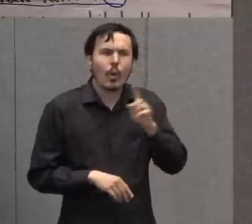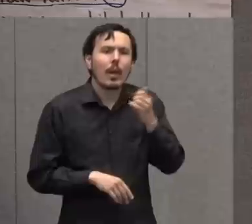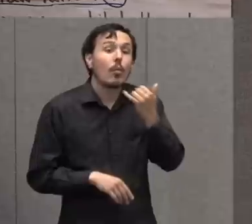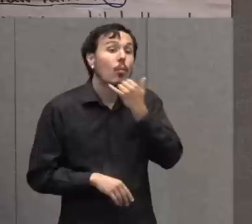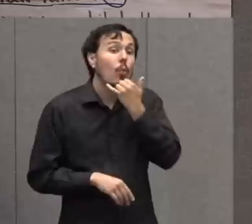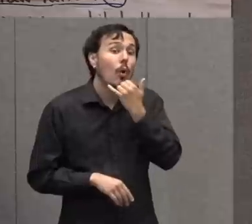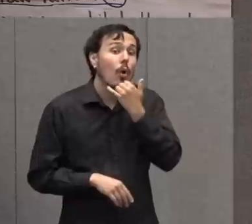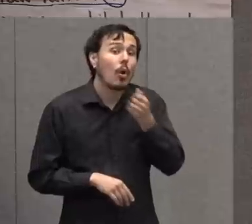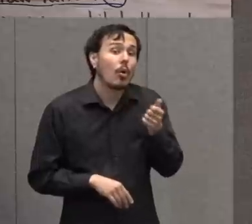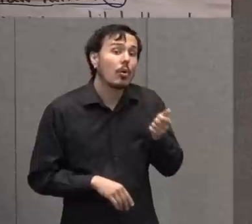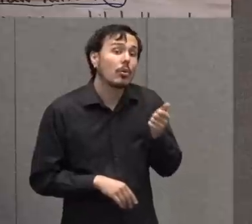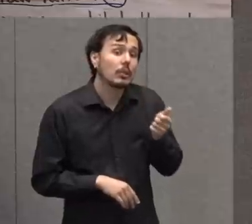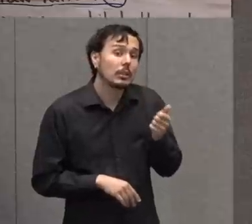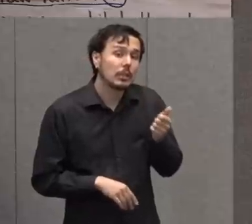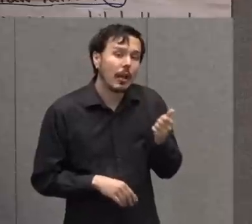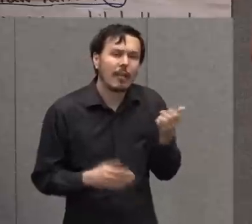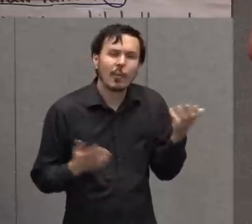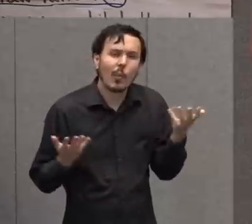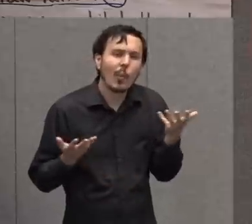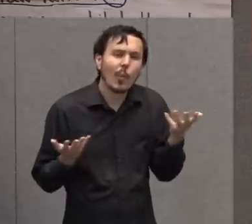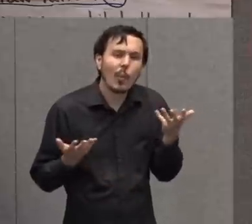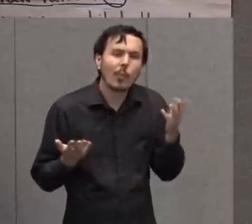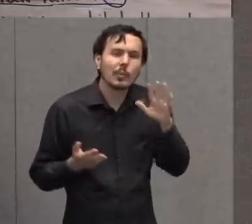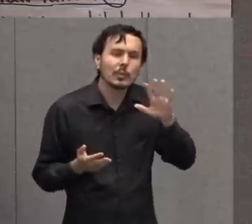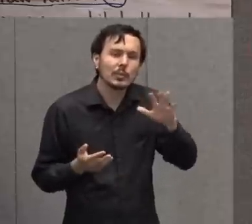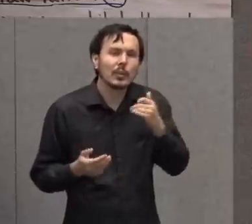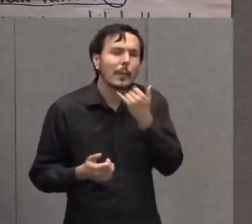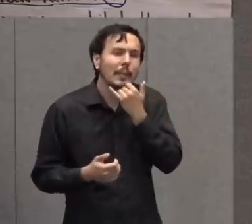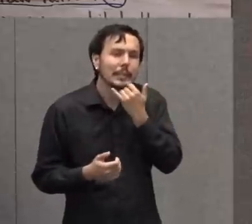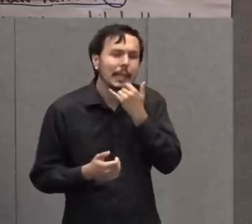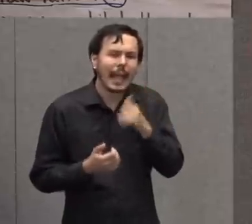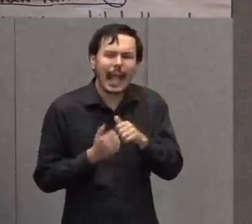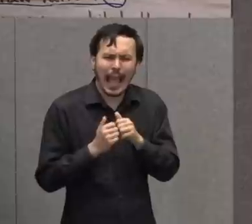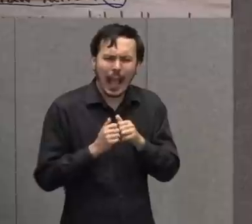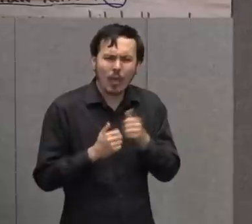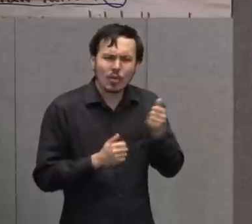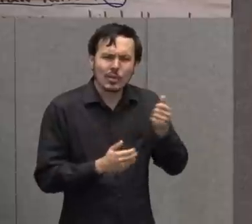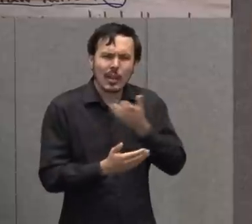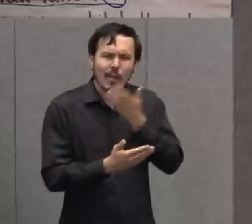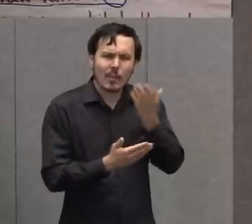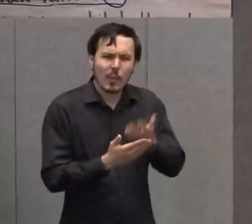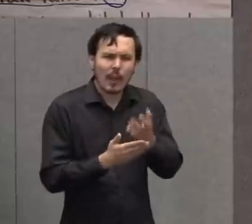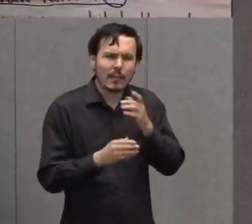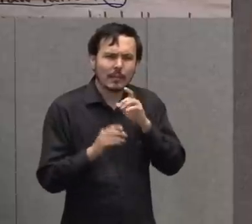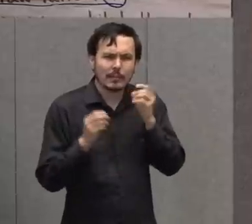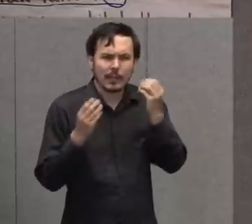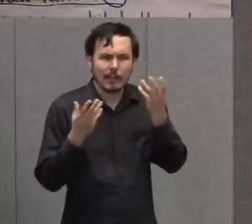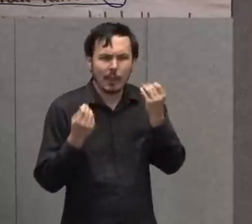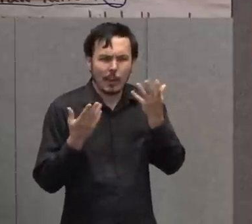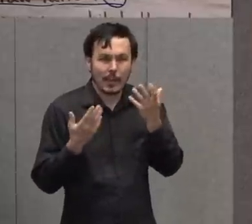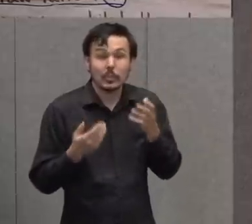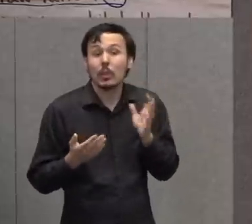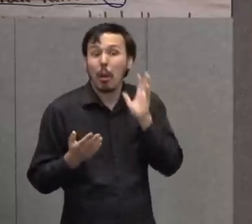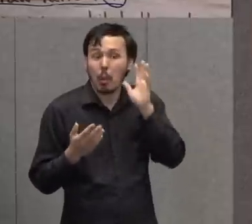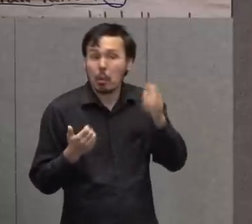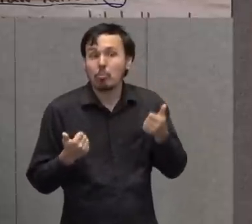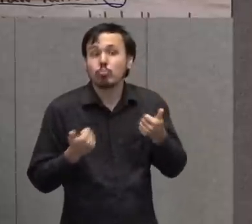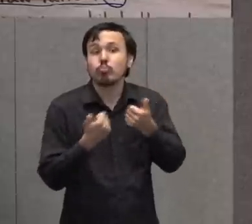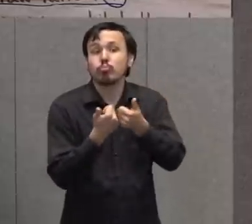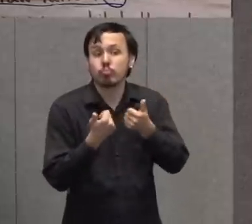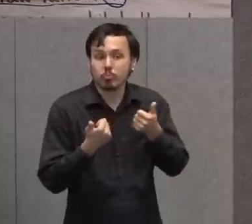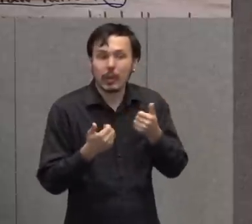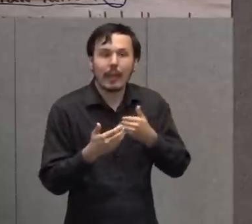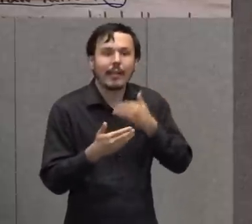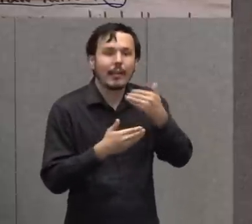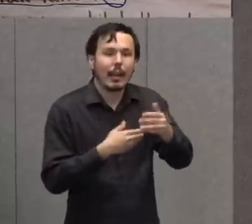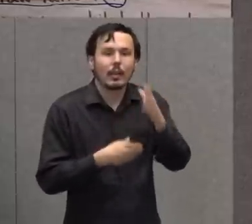wrong with this. What was her mistake? That's something that I'm going to leave you with. And next, we're